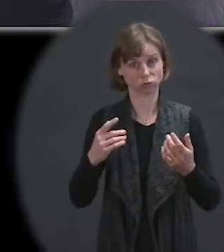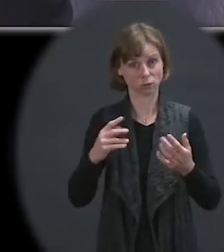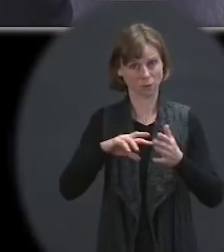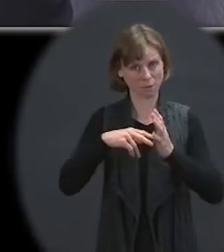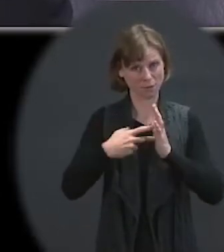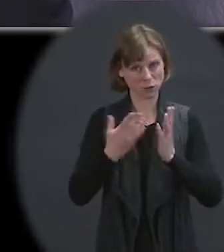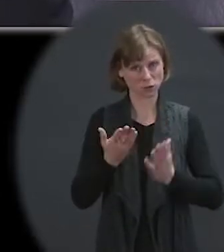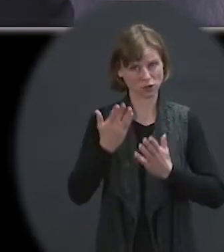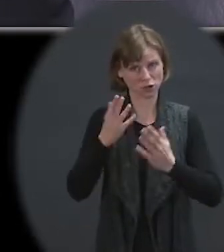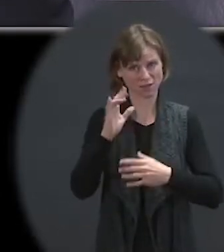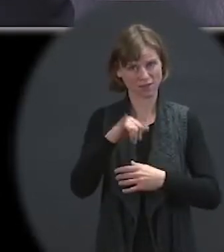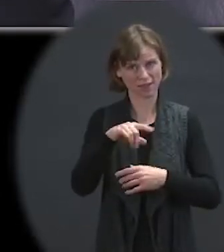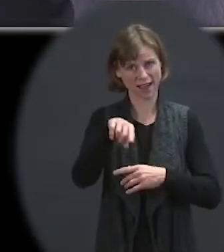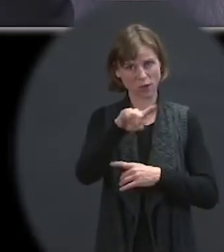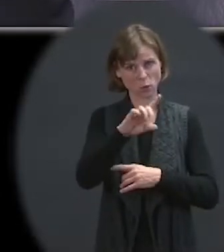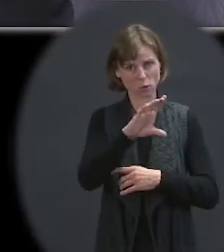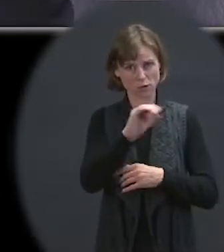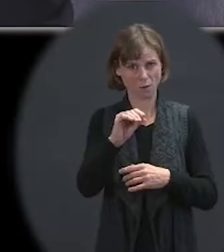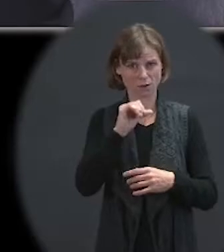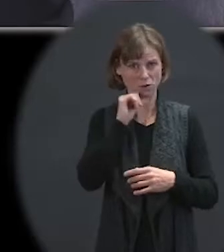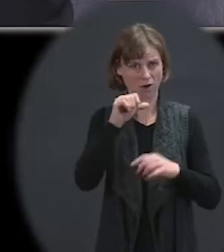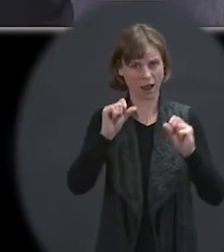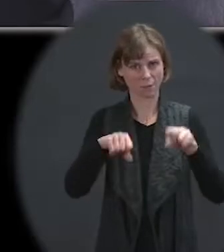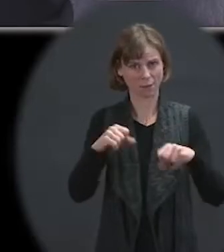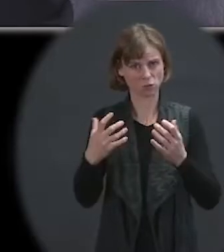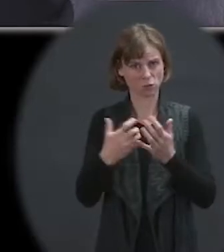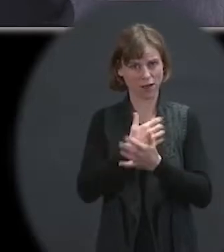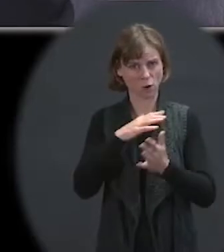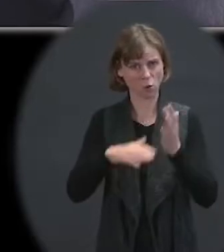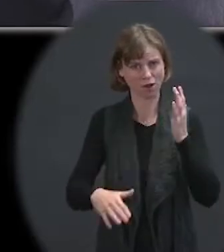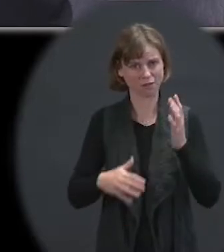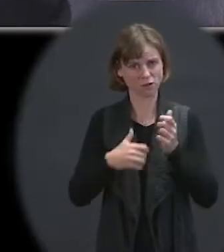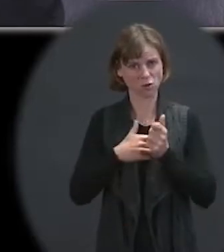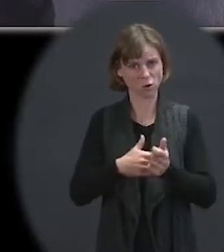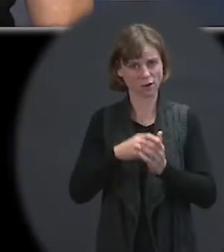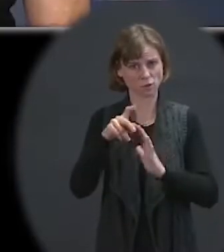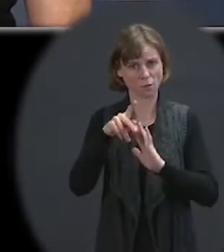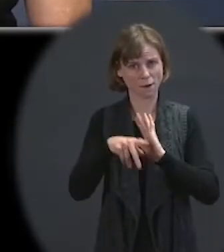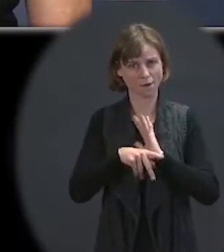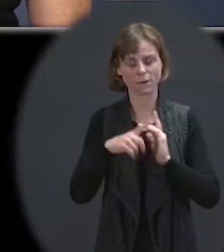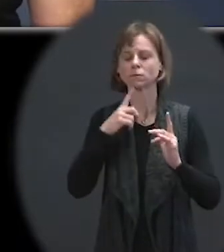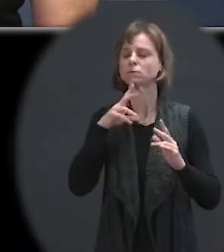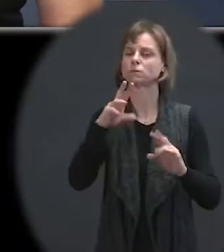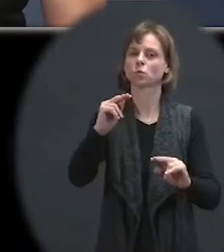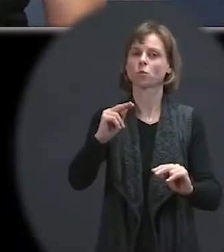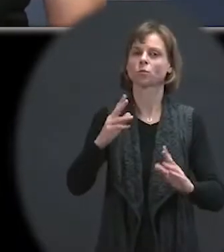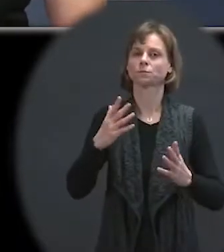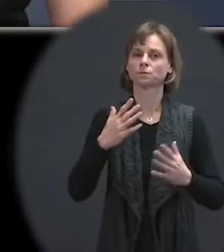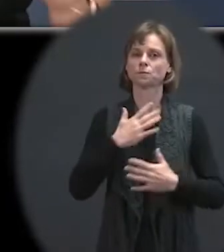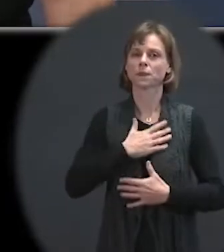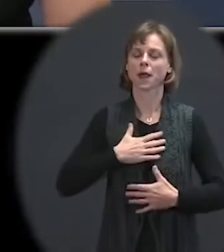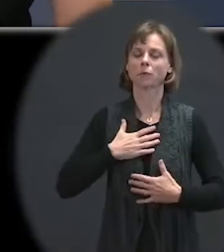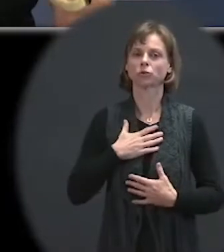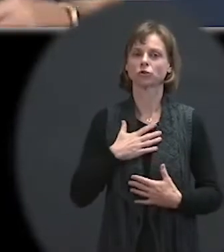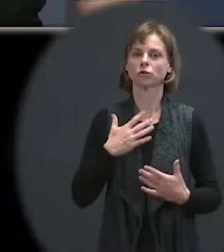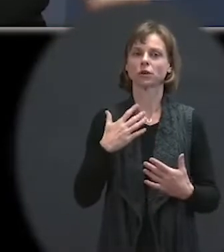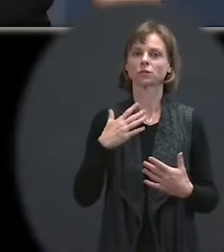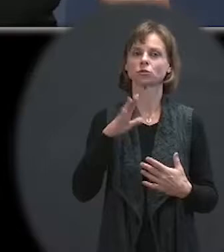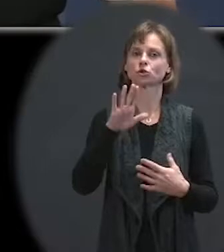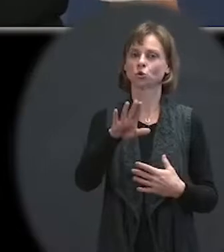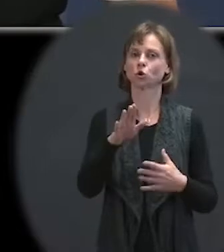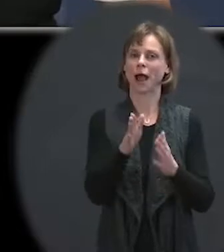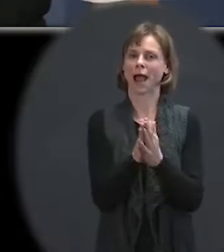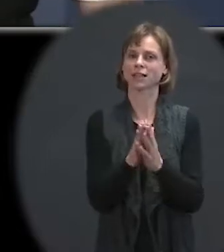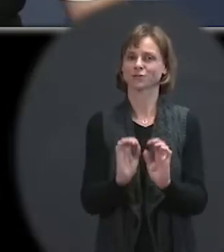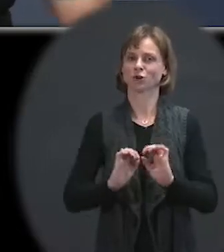that the Canadian companies will not be able to obtain waivers under the policy? No, I appreciate that, or I appreciate the ask for